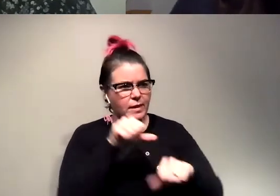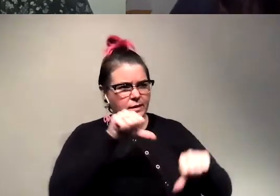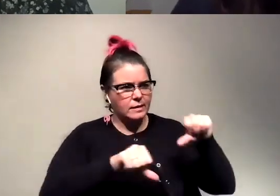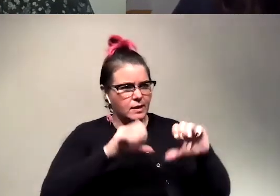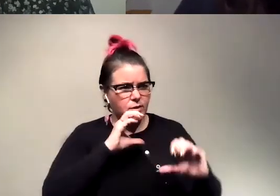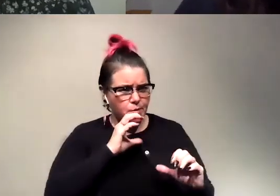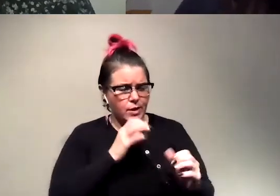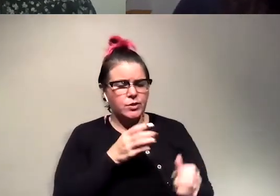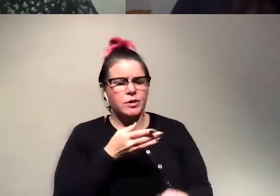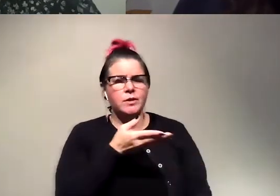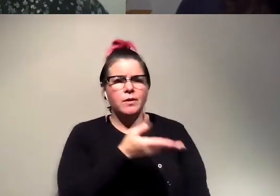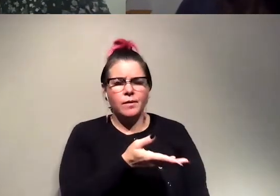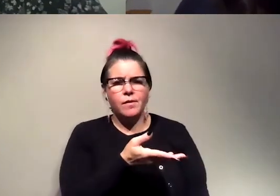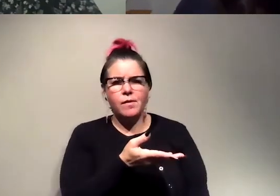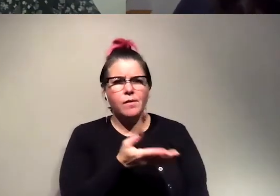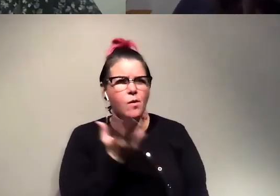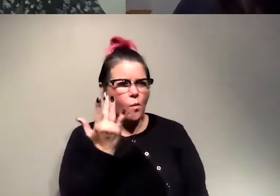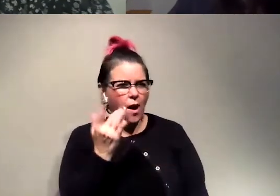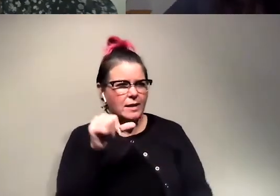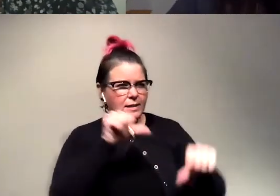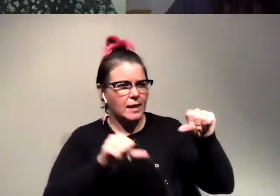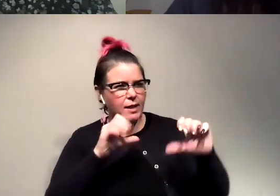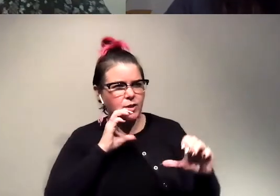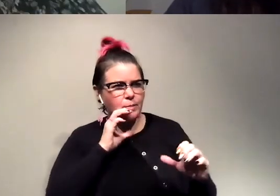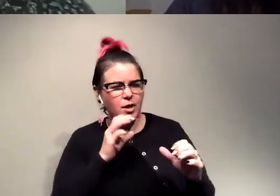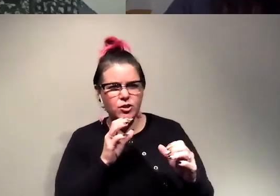So why is science communication so important to you?